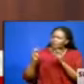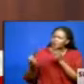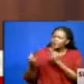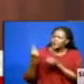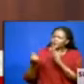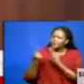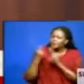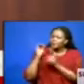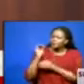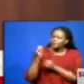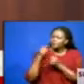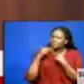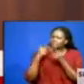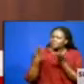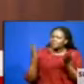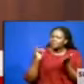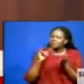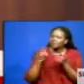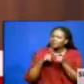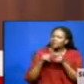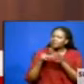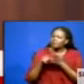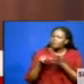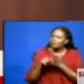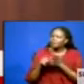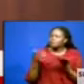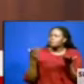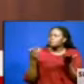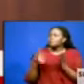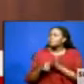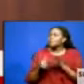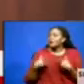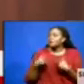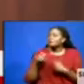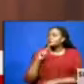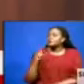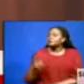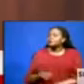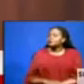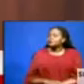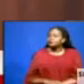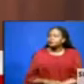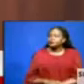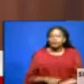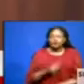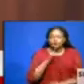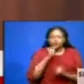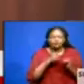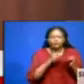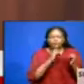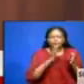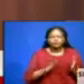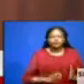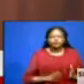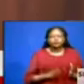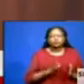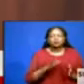me to announce this. I have a problem. Was there an issue raised? Not from Commissioner Masit.